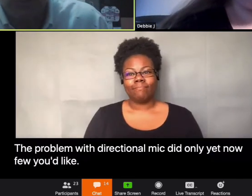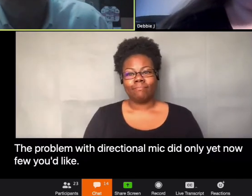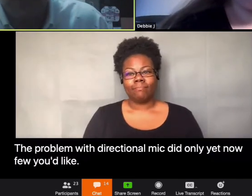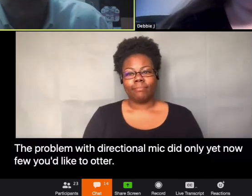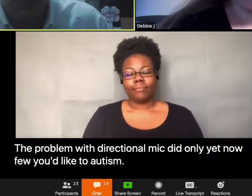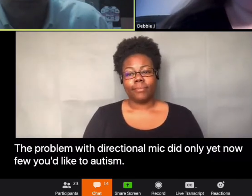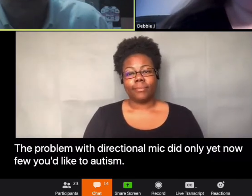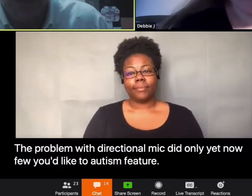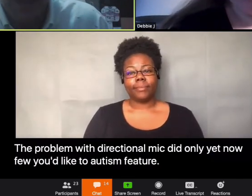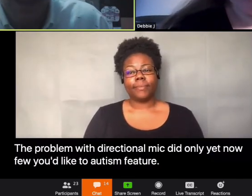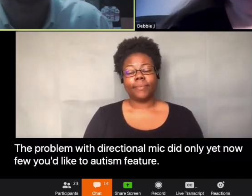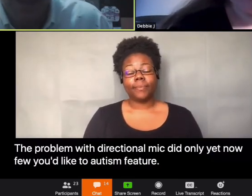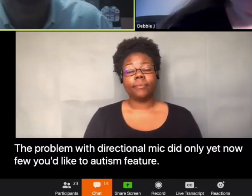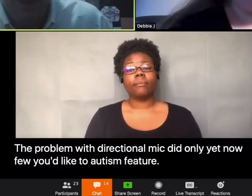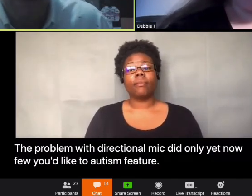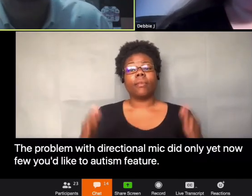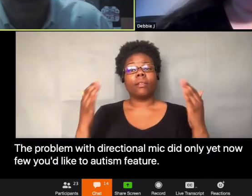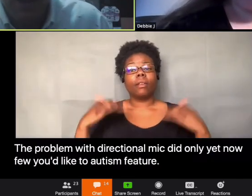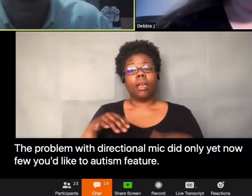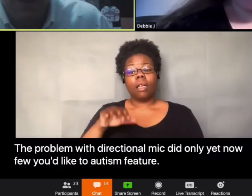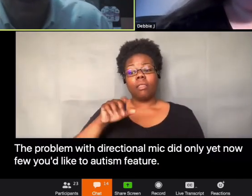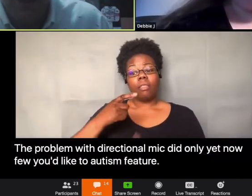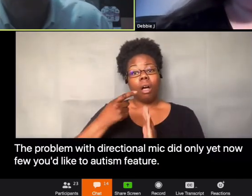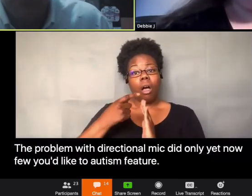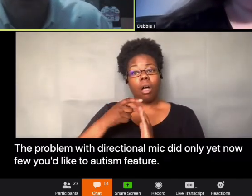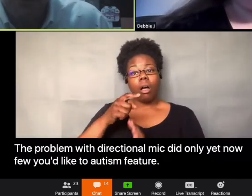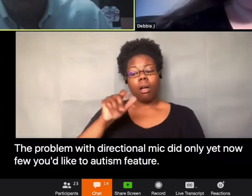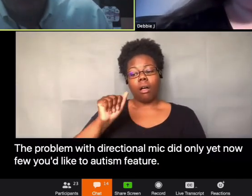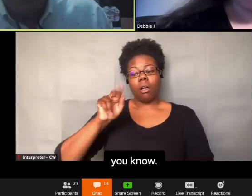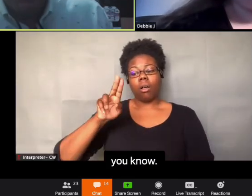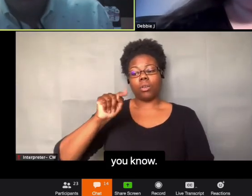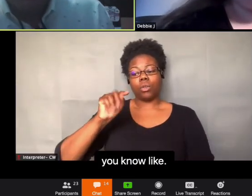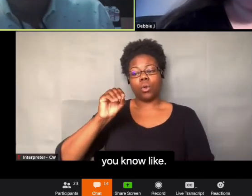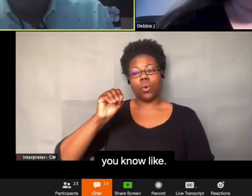auto zoom feature of, of